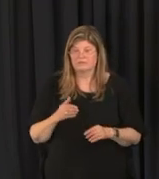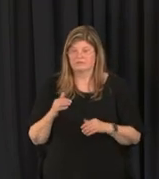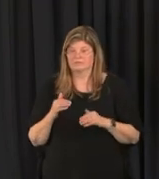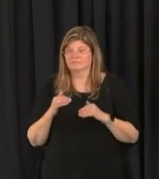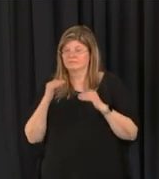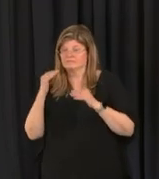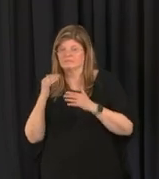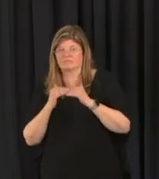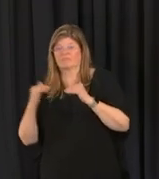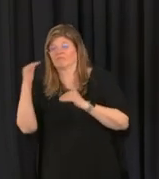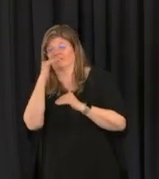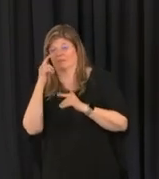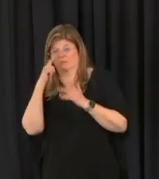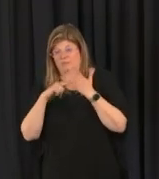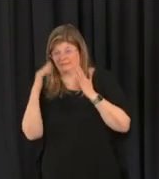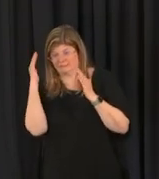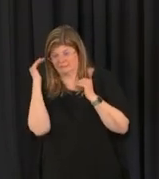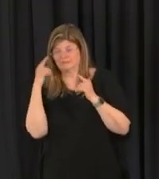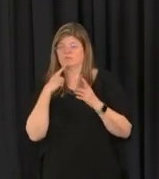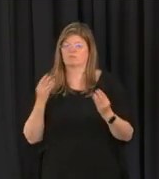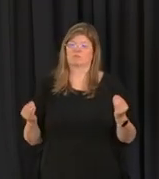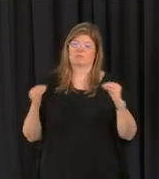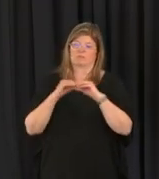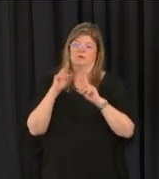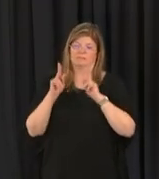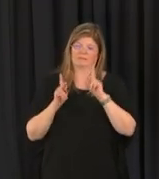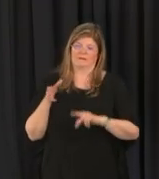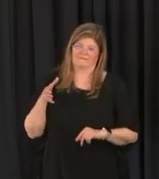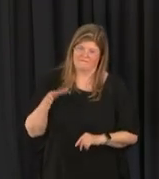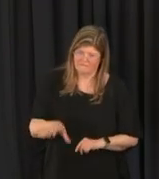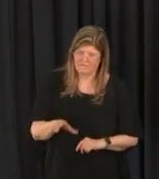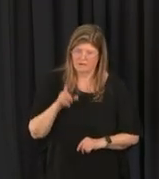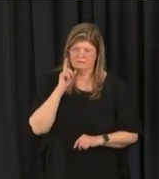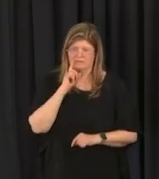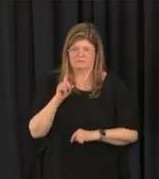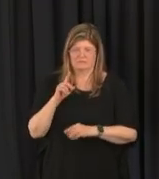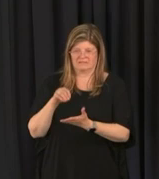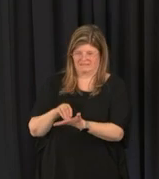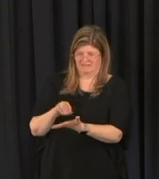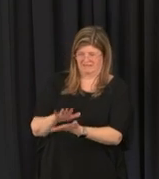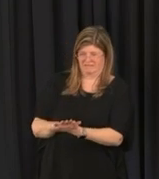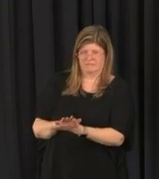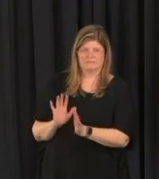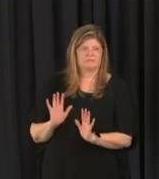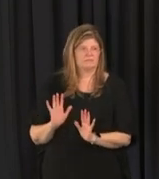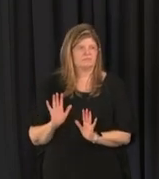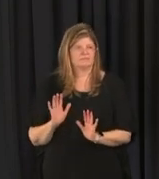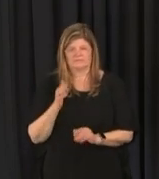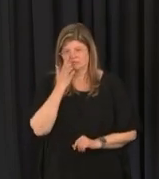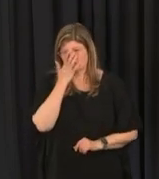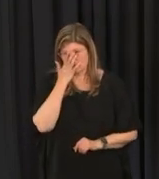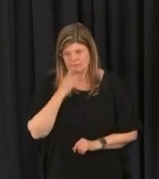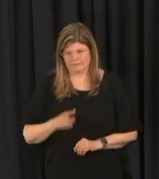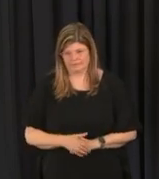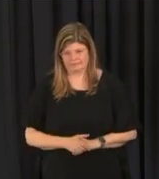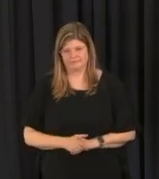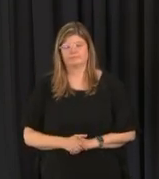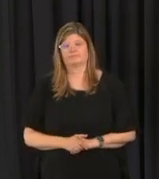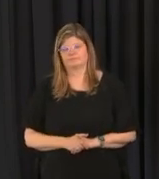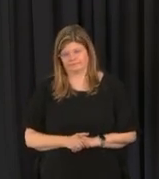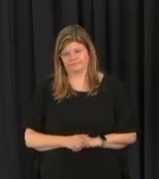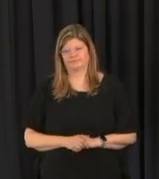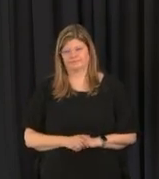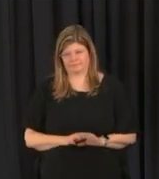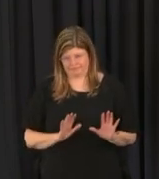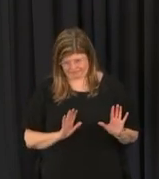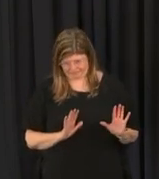was expected, then we would have more people enforcing or looking for this type of documentation. Okay, and so along those lines, can you